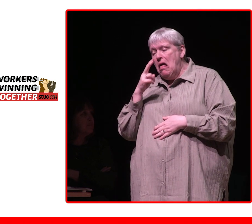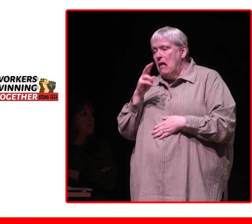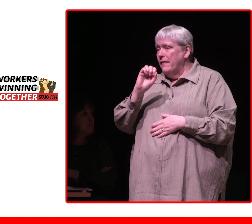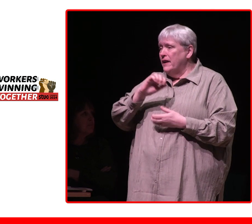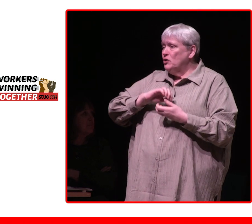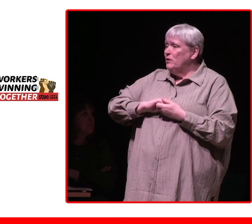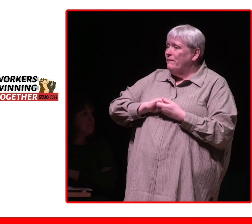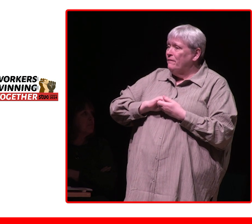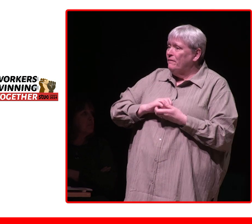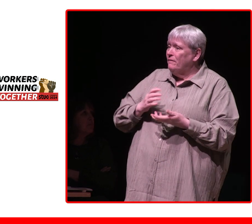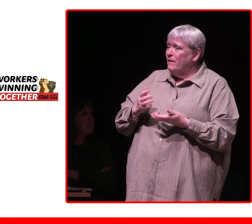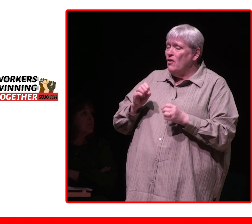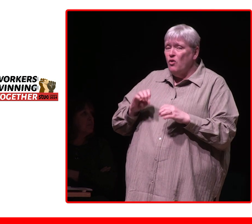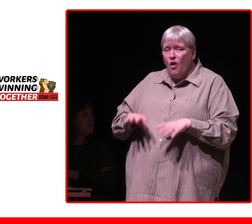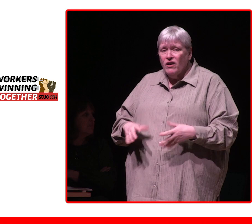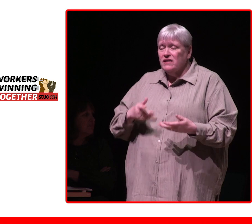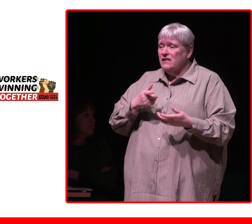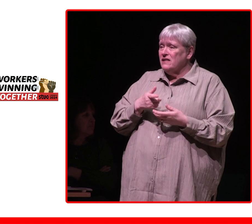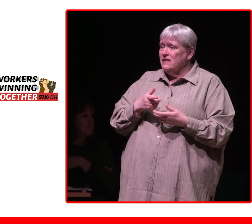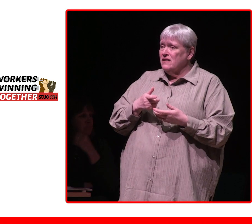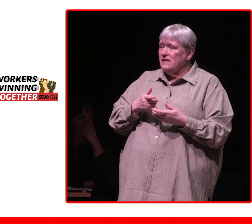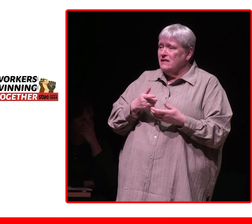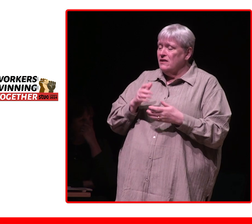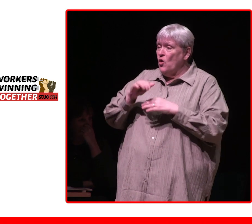grief and loss of over